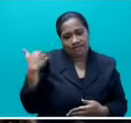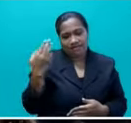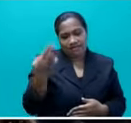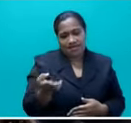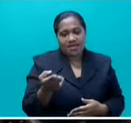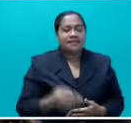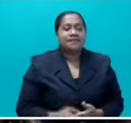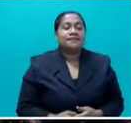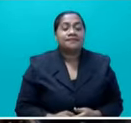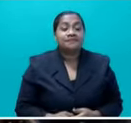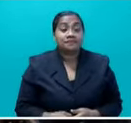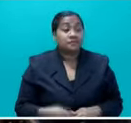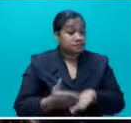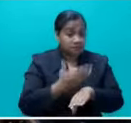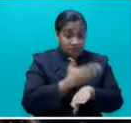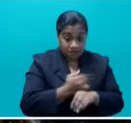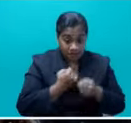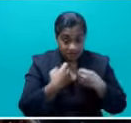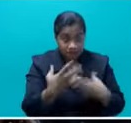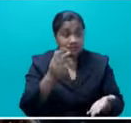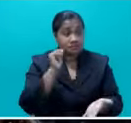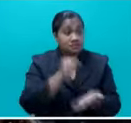Before I give the right of reply to